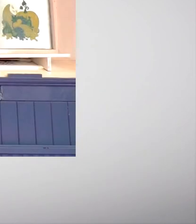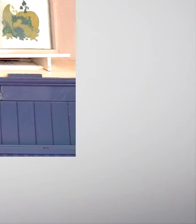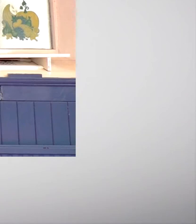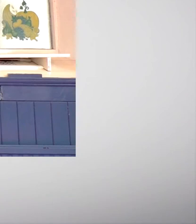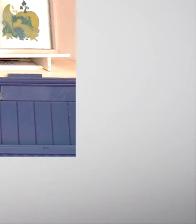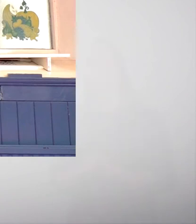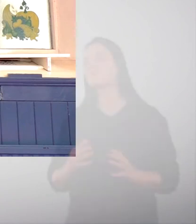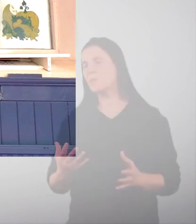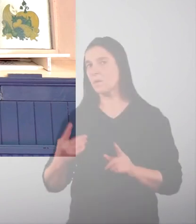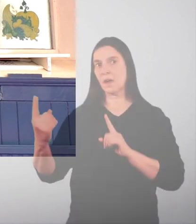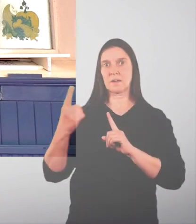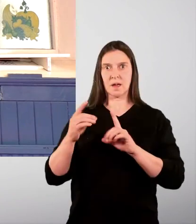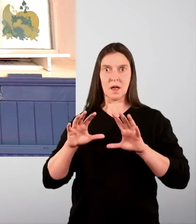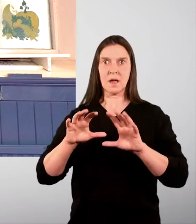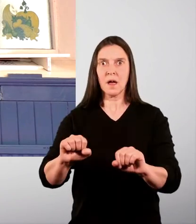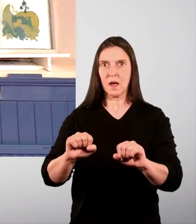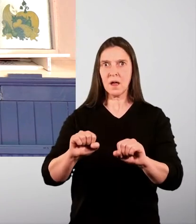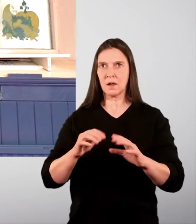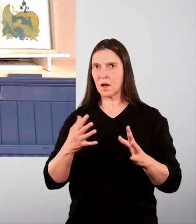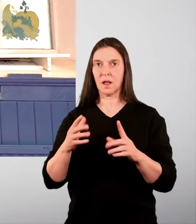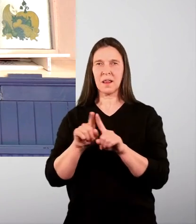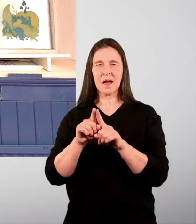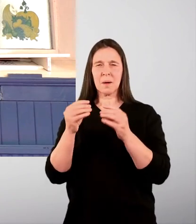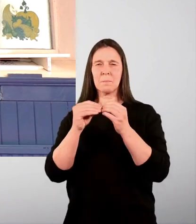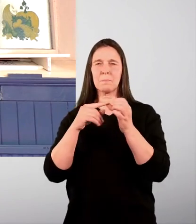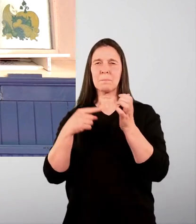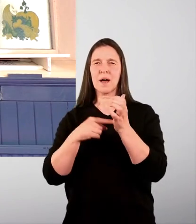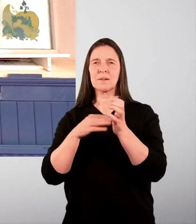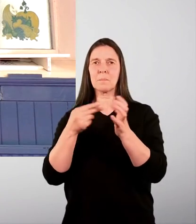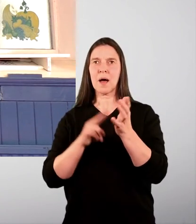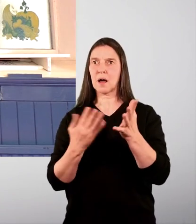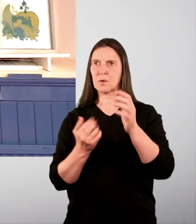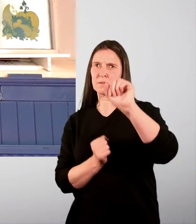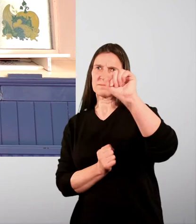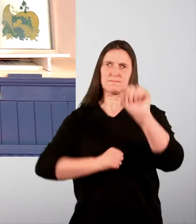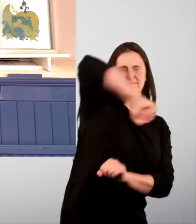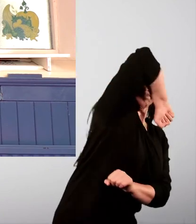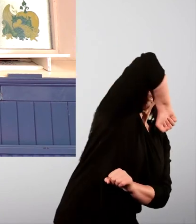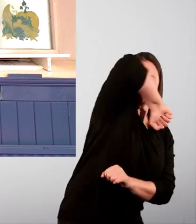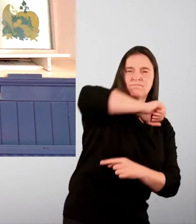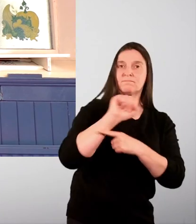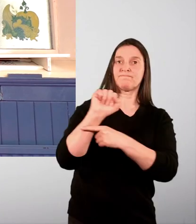Before explaining this technique, I want to describe to you what we like to refer to as the Batman move.